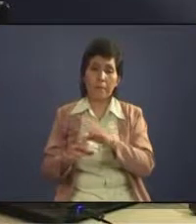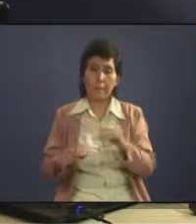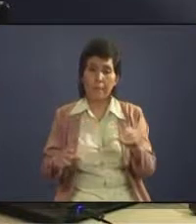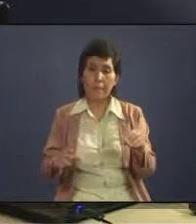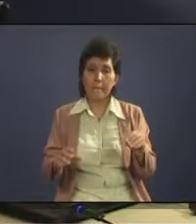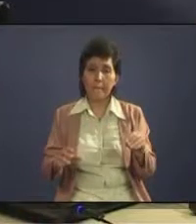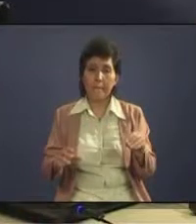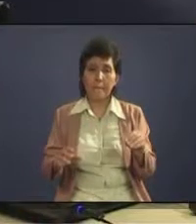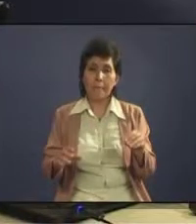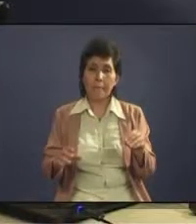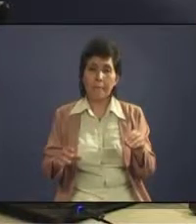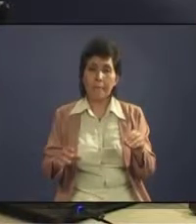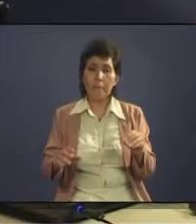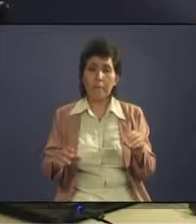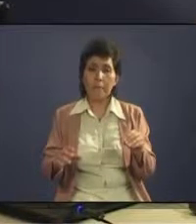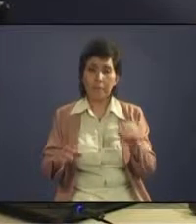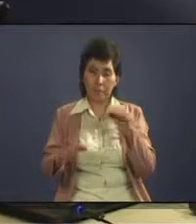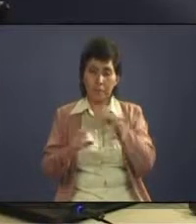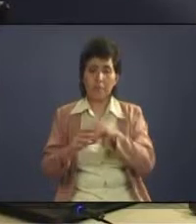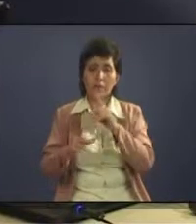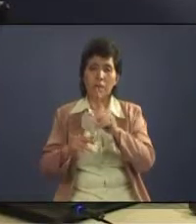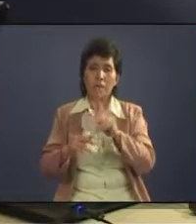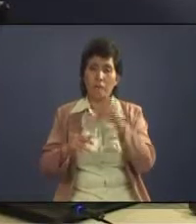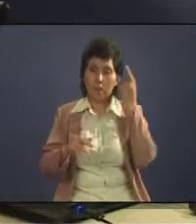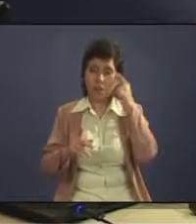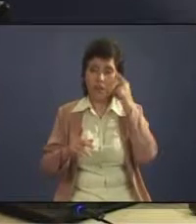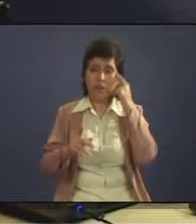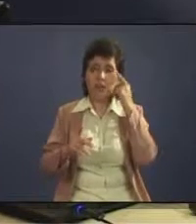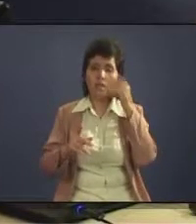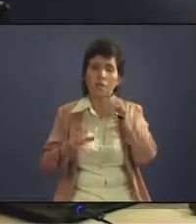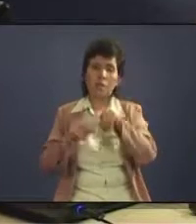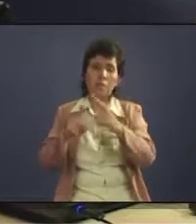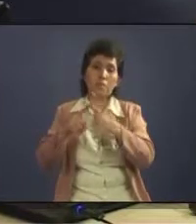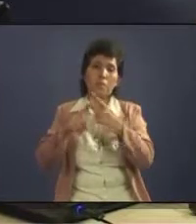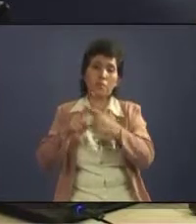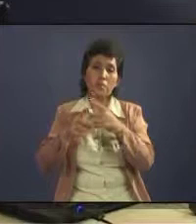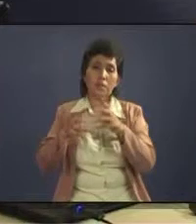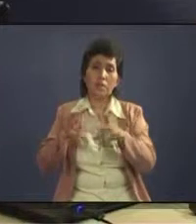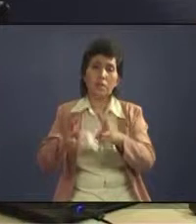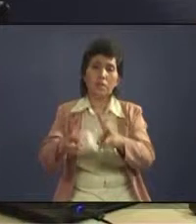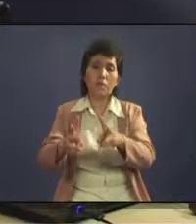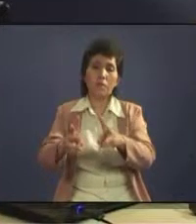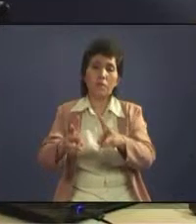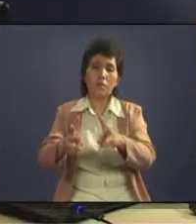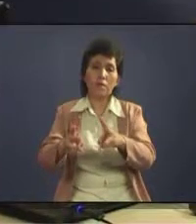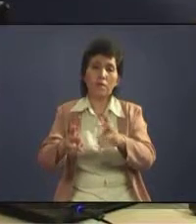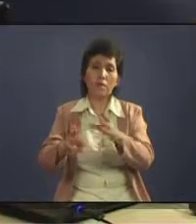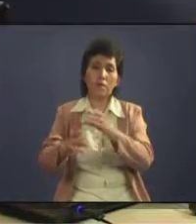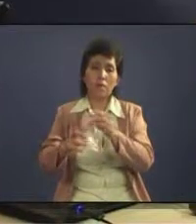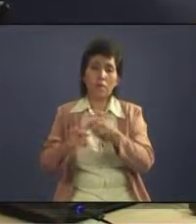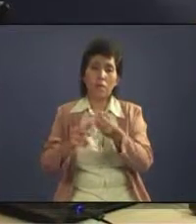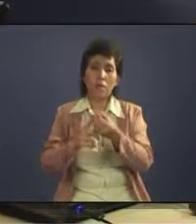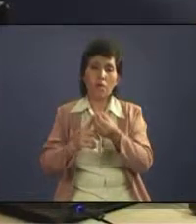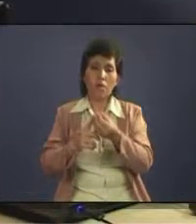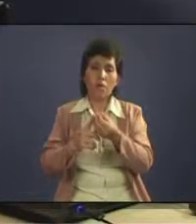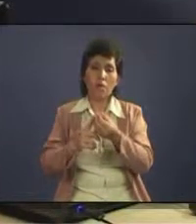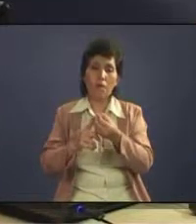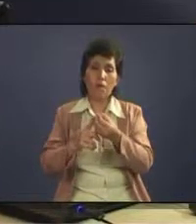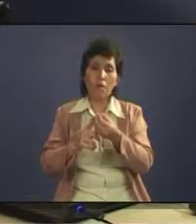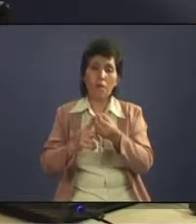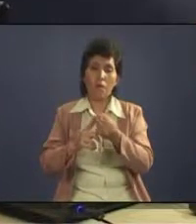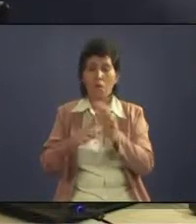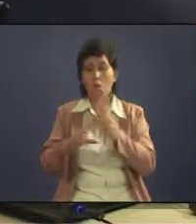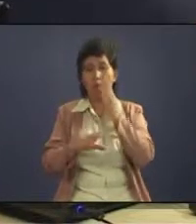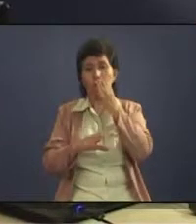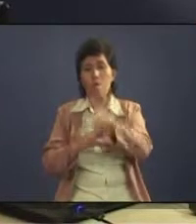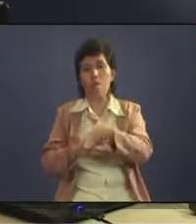behaving in a positive way. But if you have rather a negative or an extremist leader, you would see